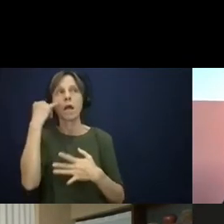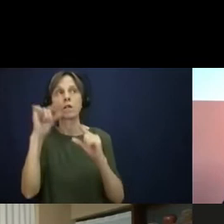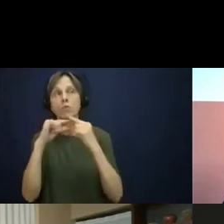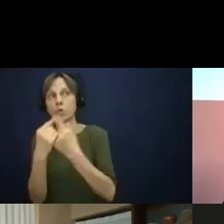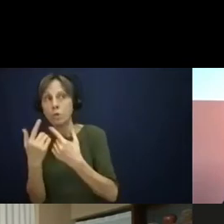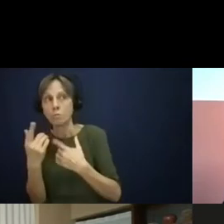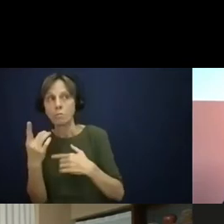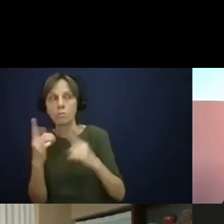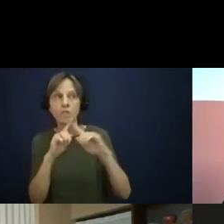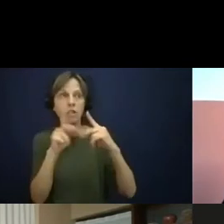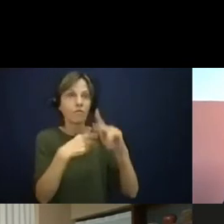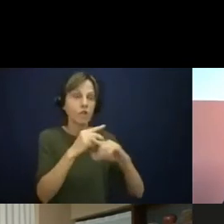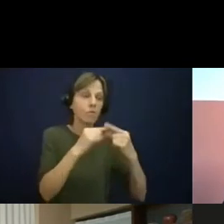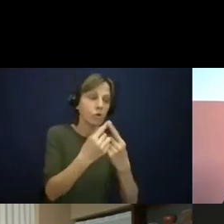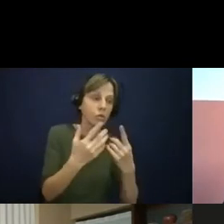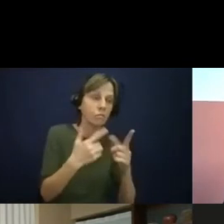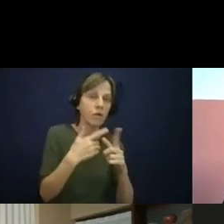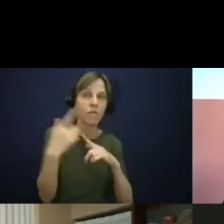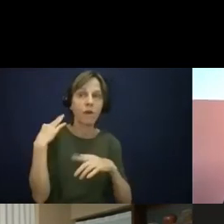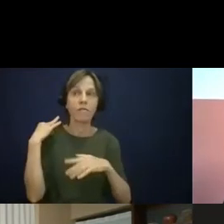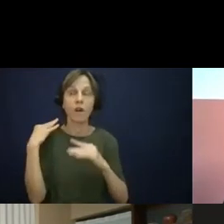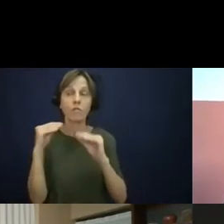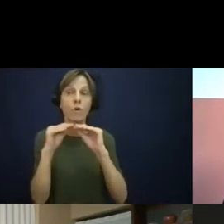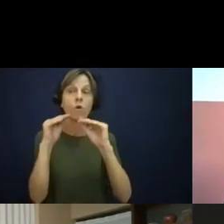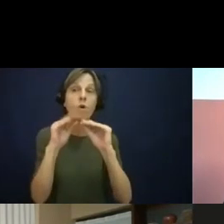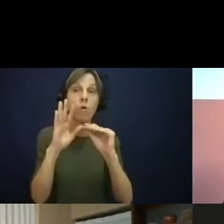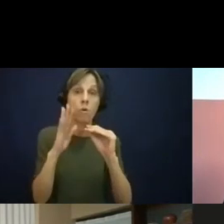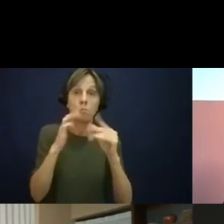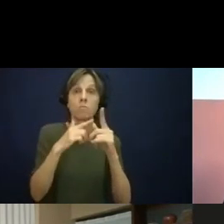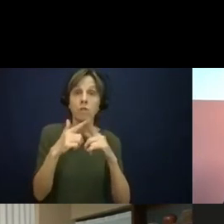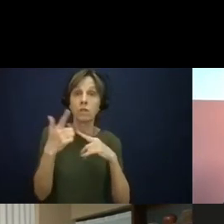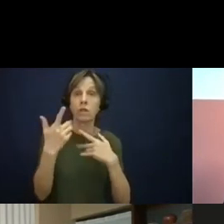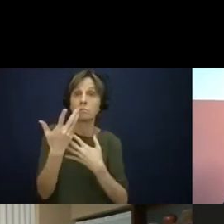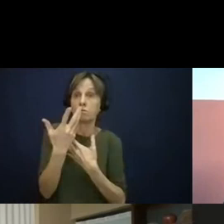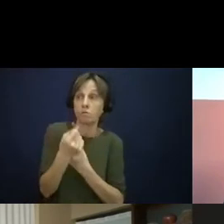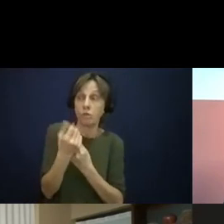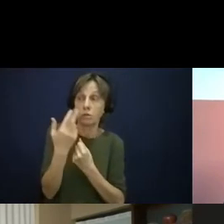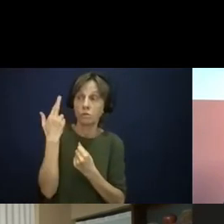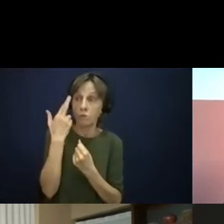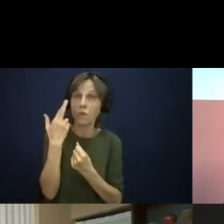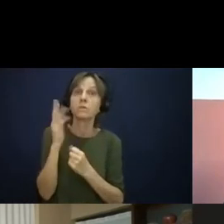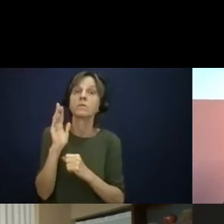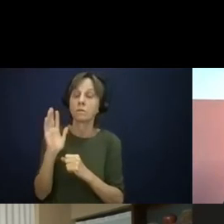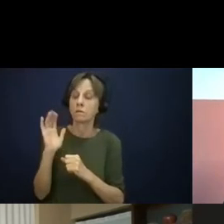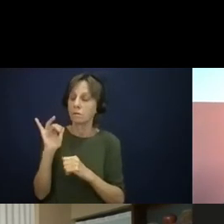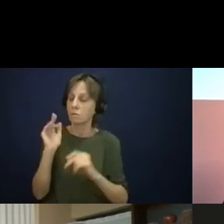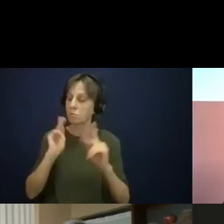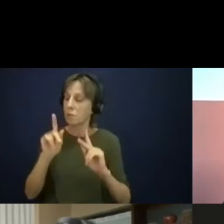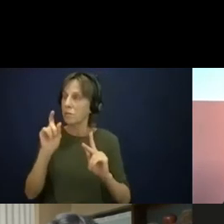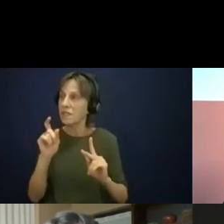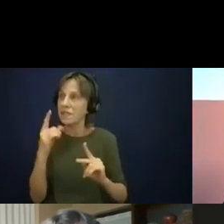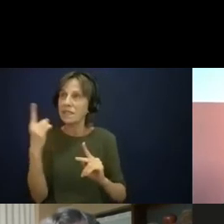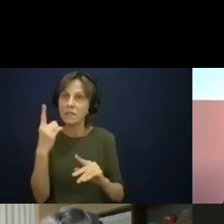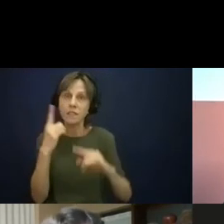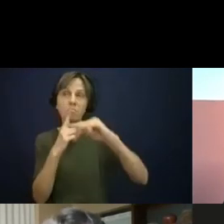start volunteering for more and more. And then the trusters realize, like, hey, folks really need something to do and something positive to do. So what better to do